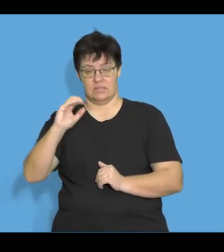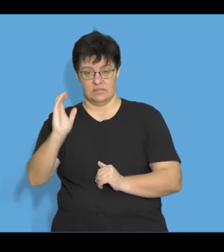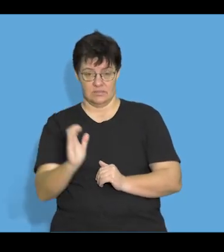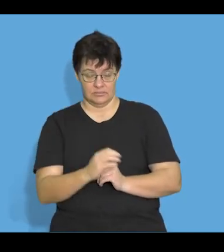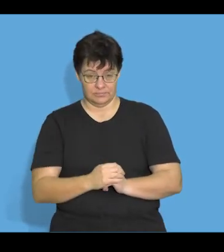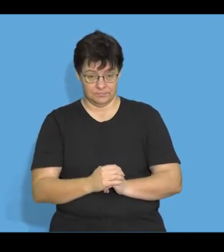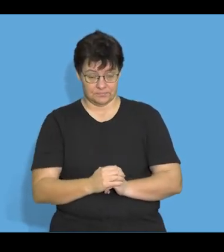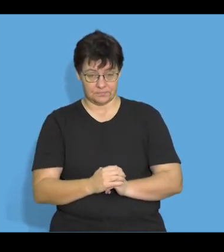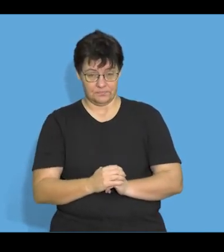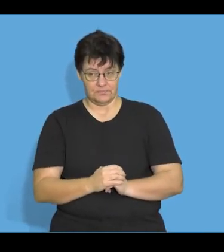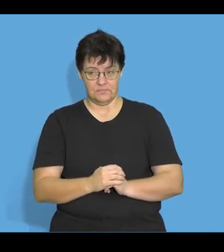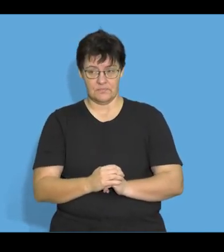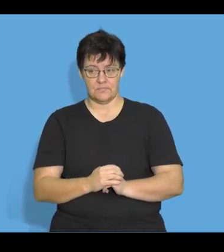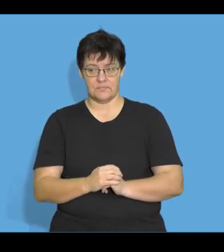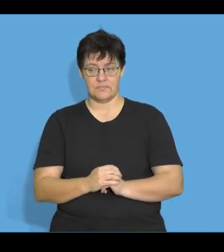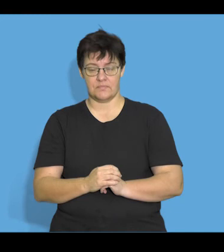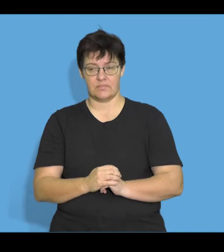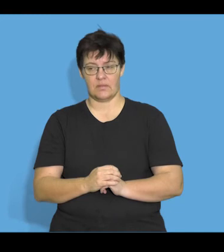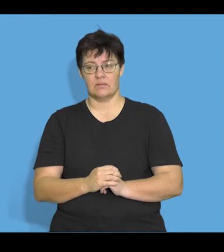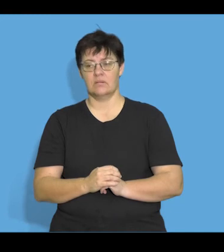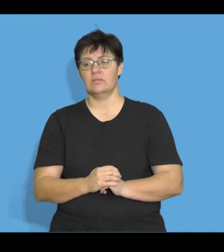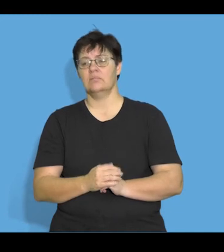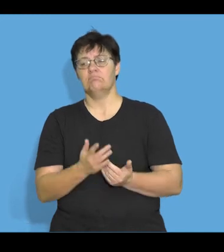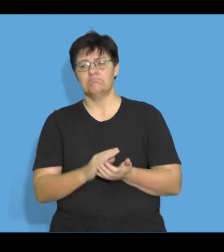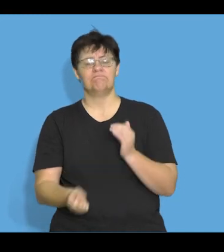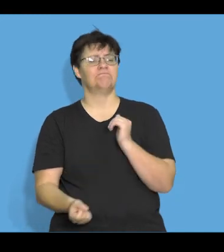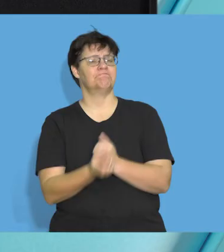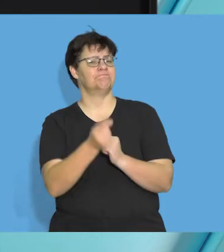3,750. Okay, now another question arises here.